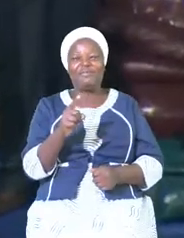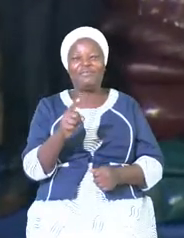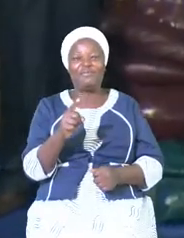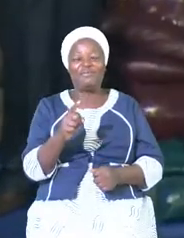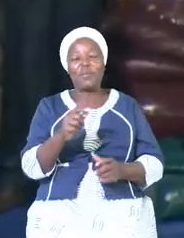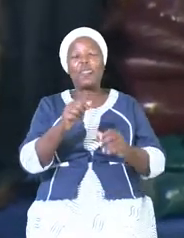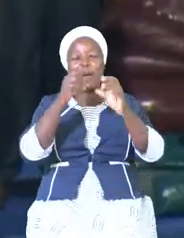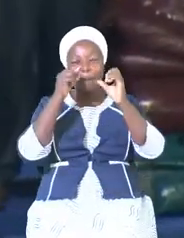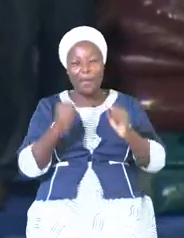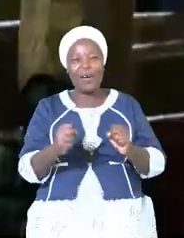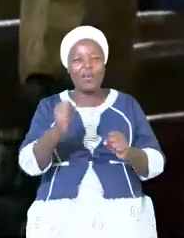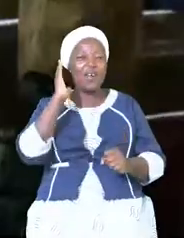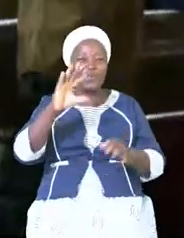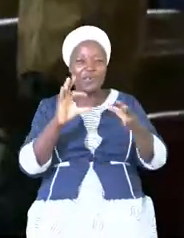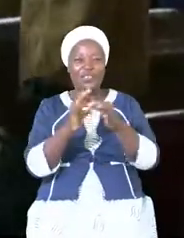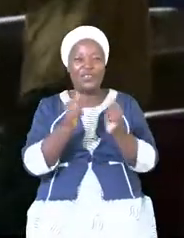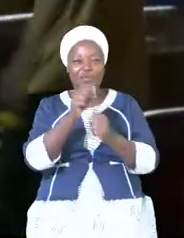Power will connect with you.